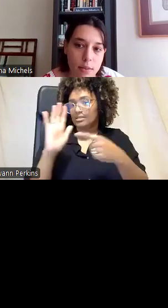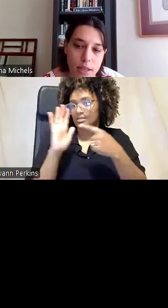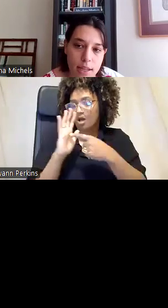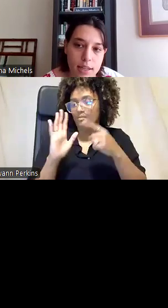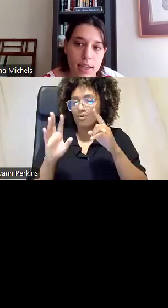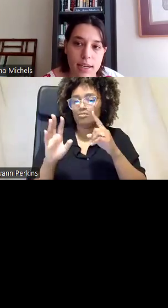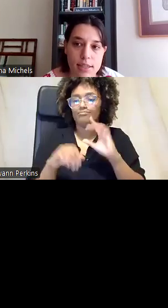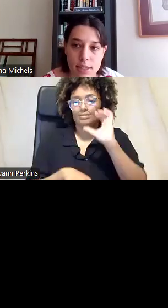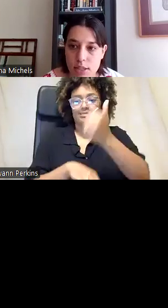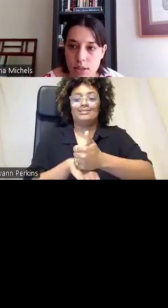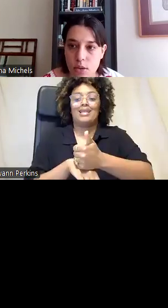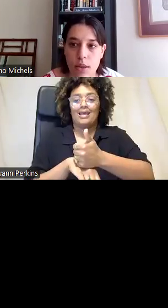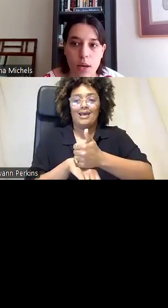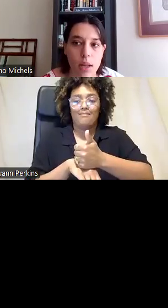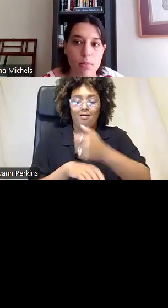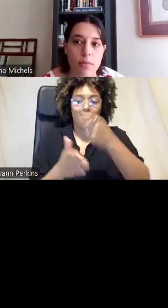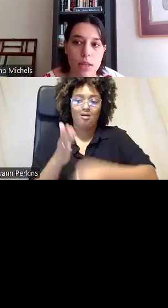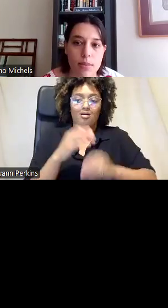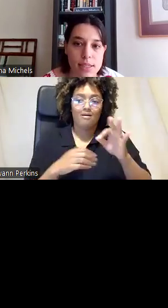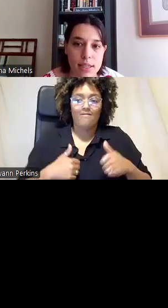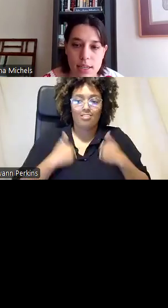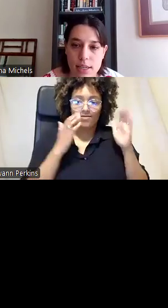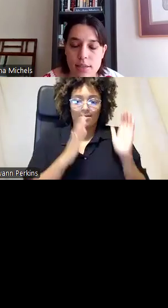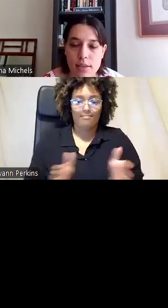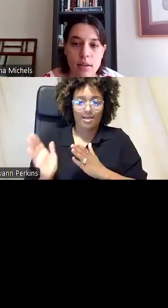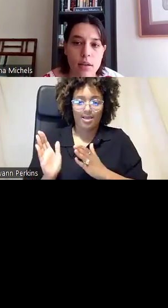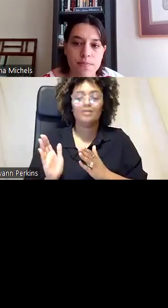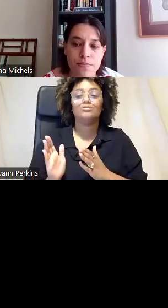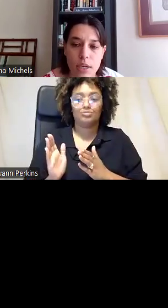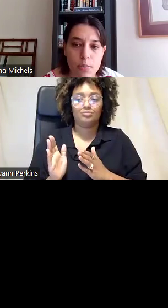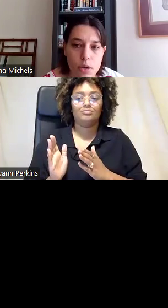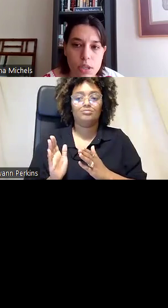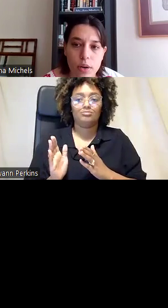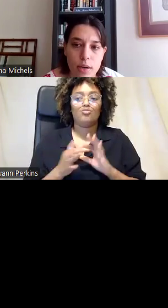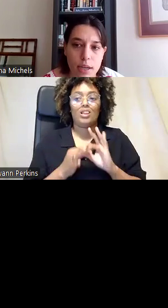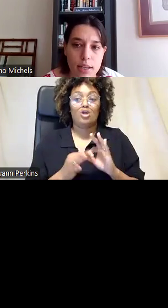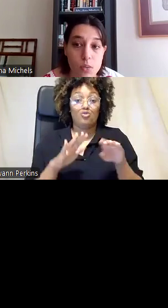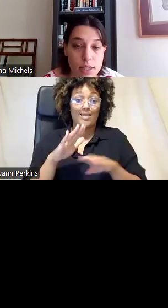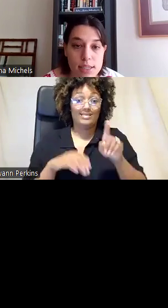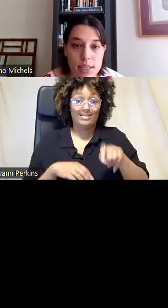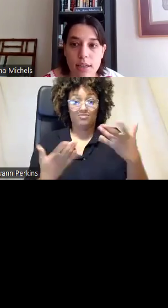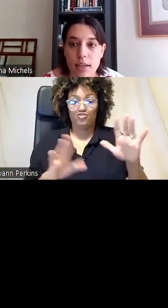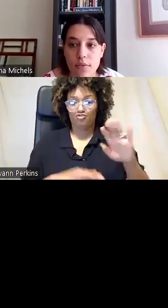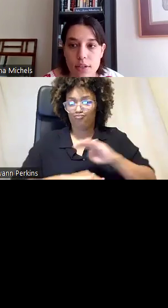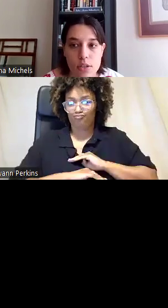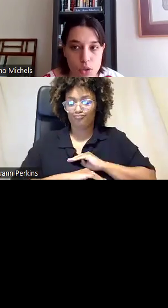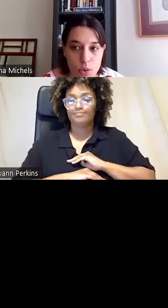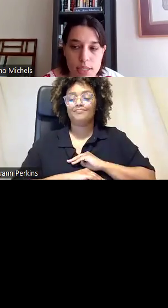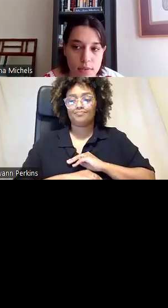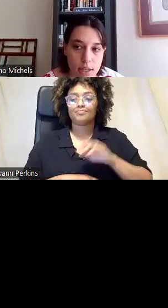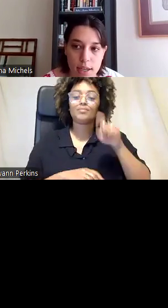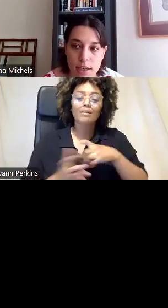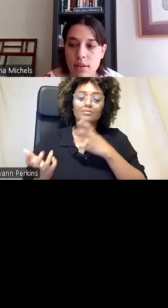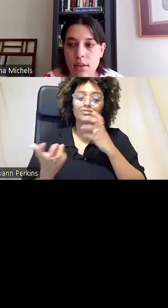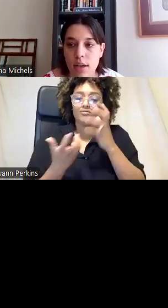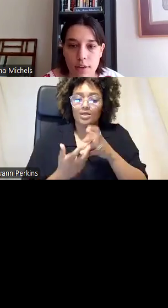cost of living plan that the client can stick to and that will help them meet their basic needs. It's important to create a plan that's realistic and fits the true